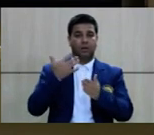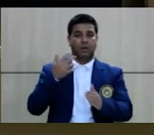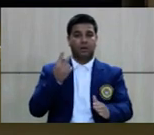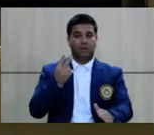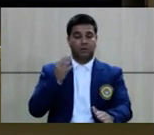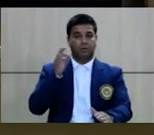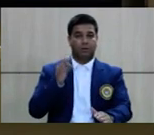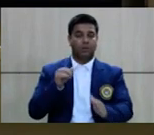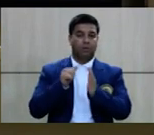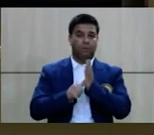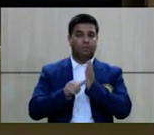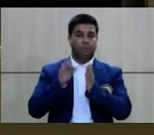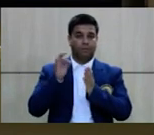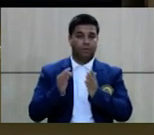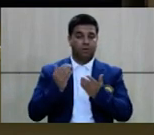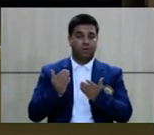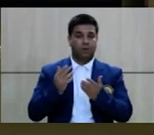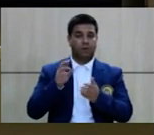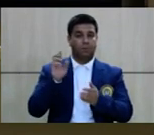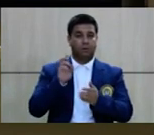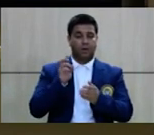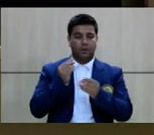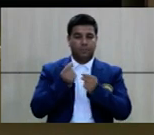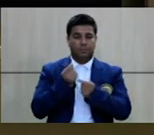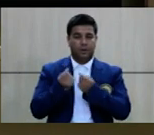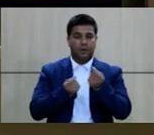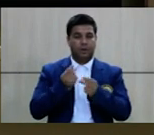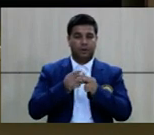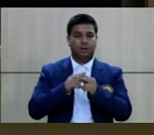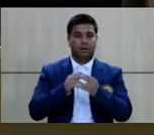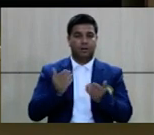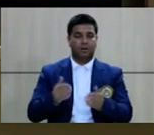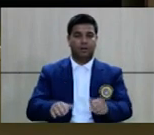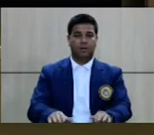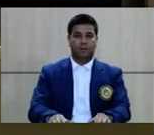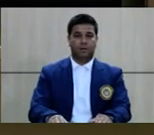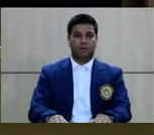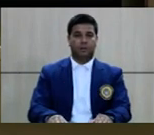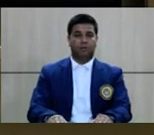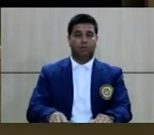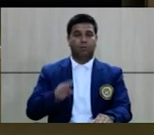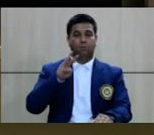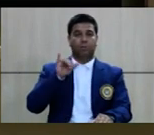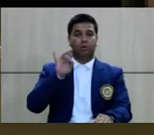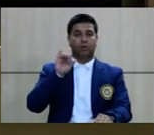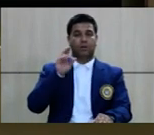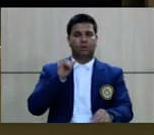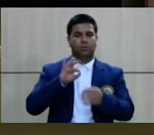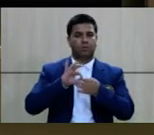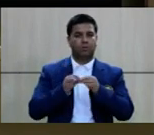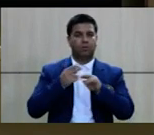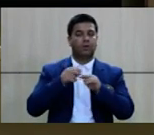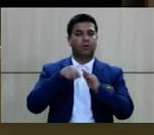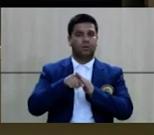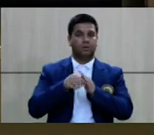52-60% ni tashkil qiladi, oq mayda kristal modda. murakkab o'g'itlarga misollar keltiramiz.